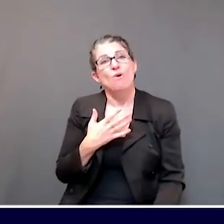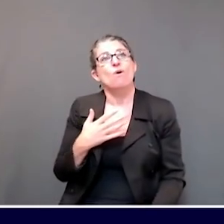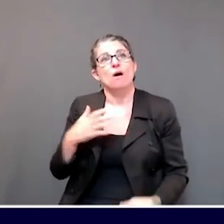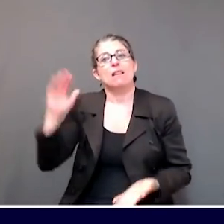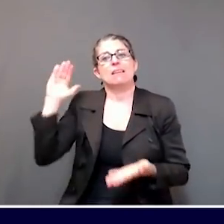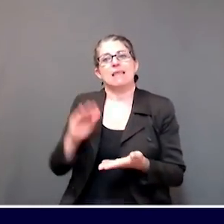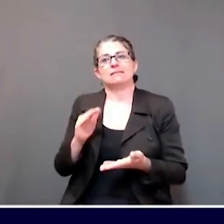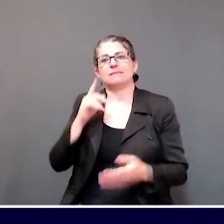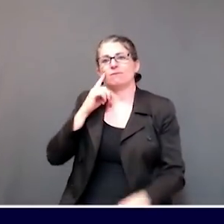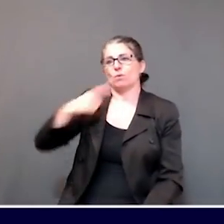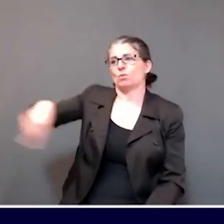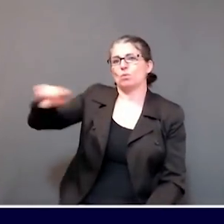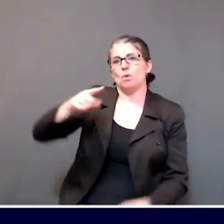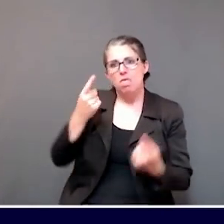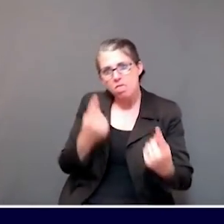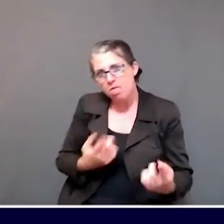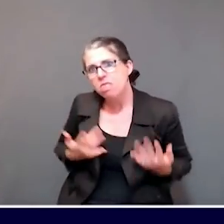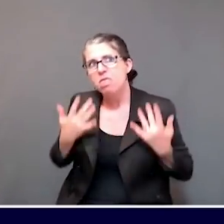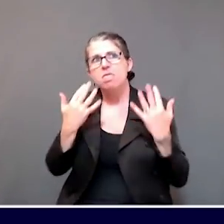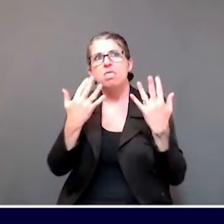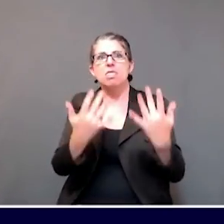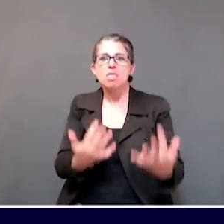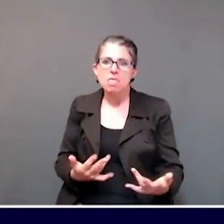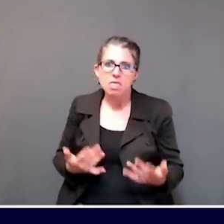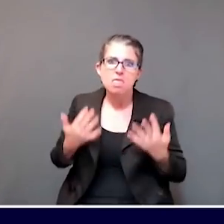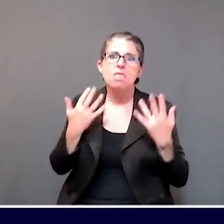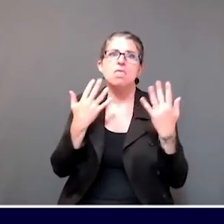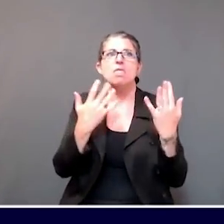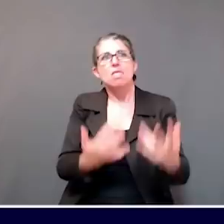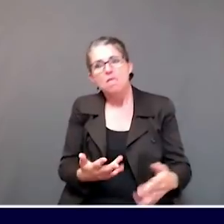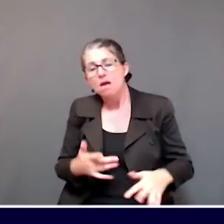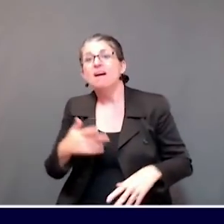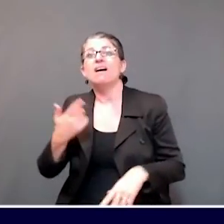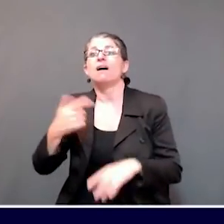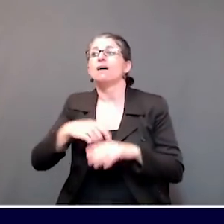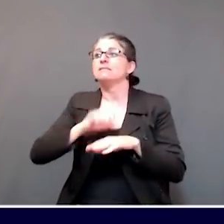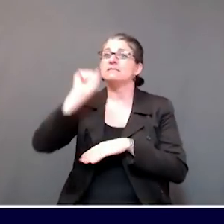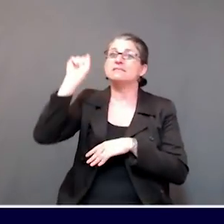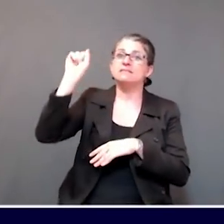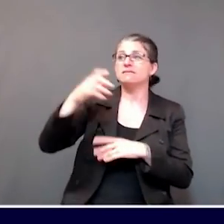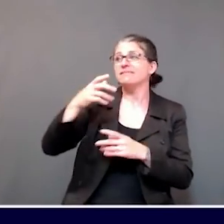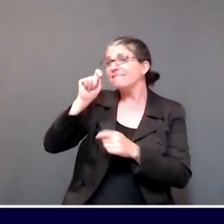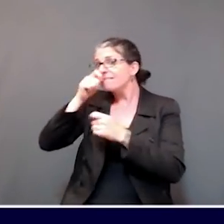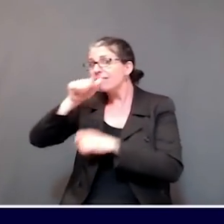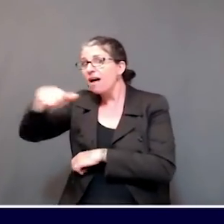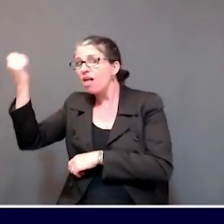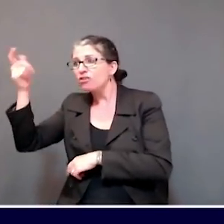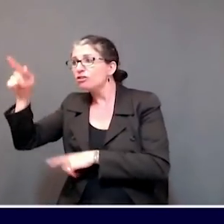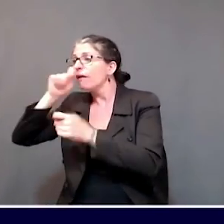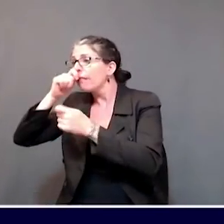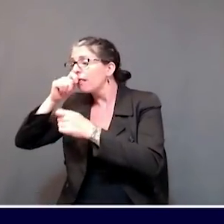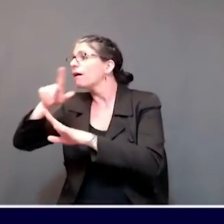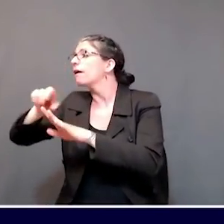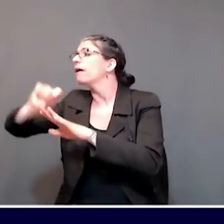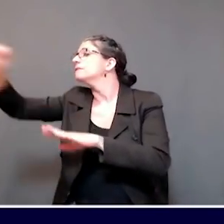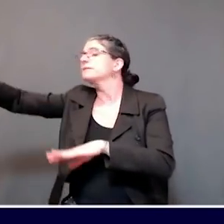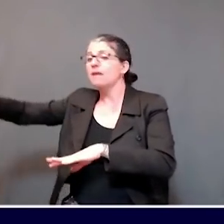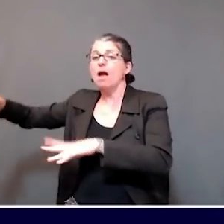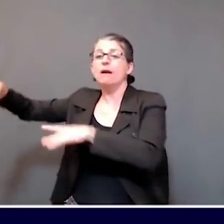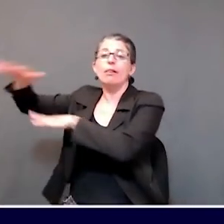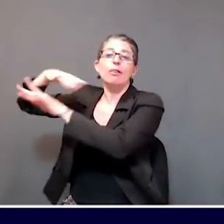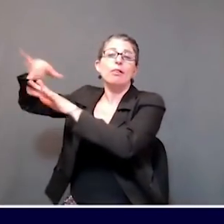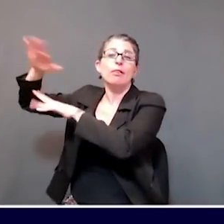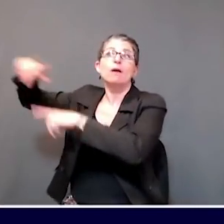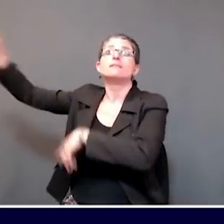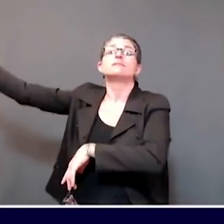results. So we're going to be trying to do our best to, within, again, the state of Maine, collect and test and return those